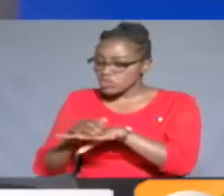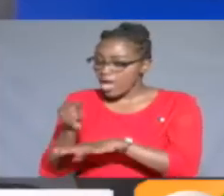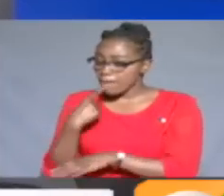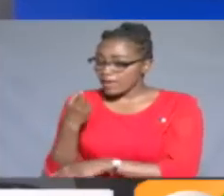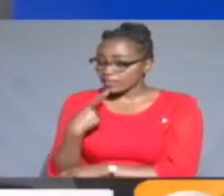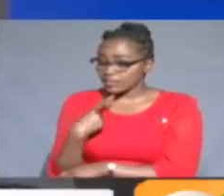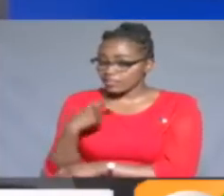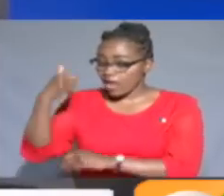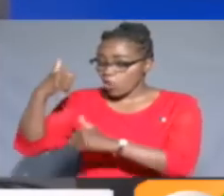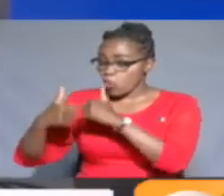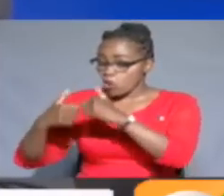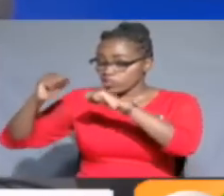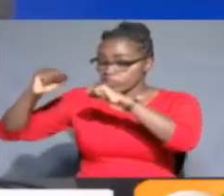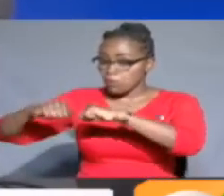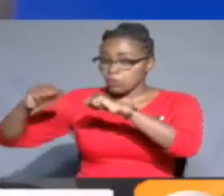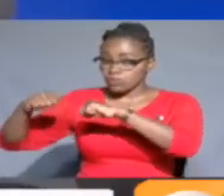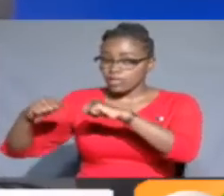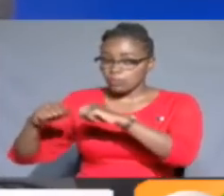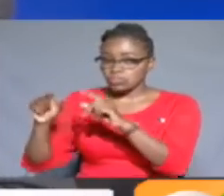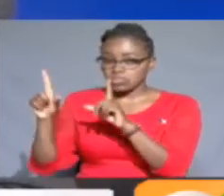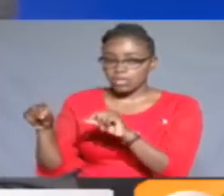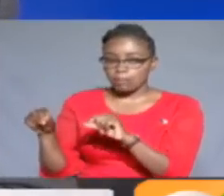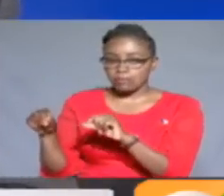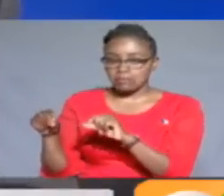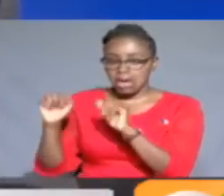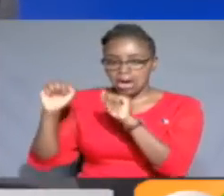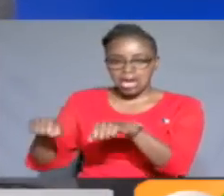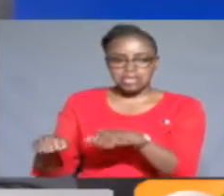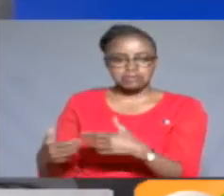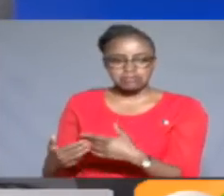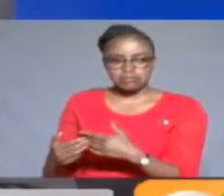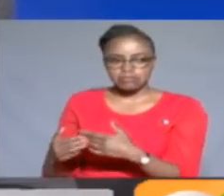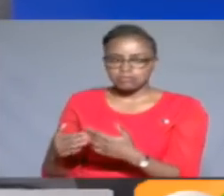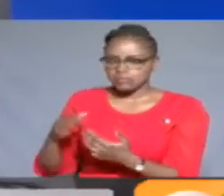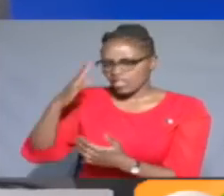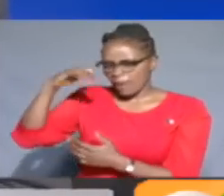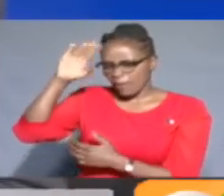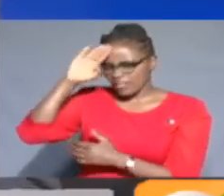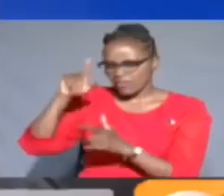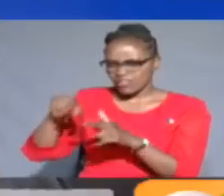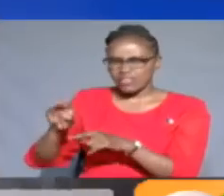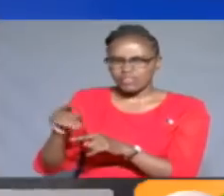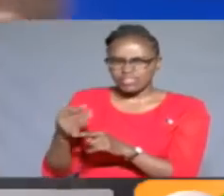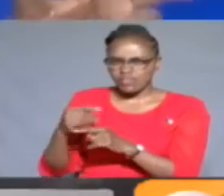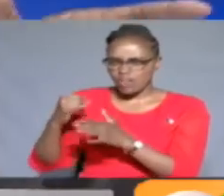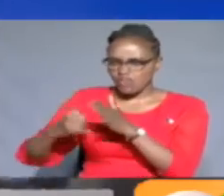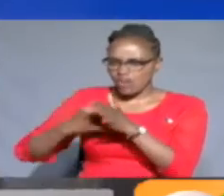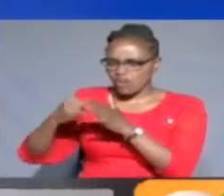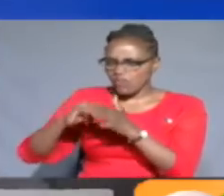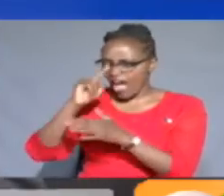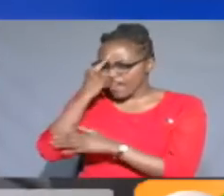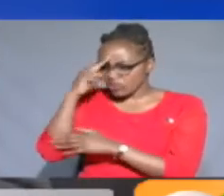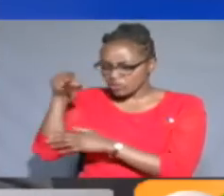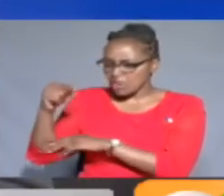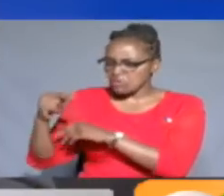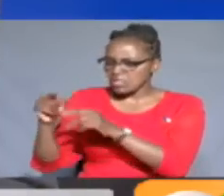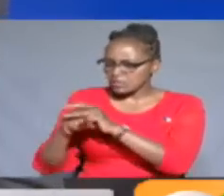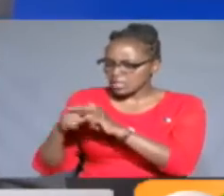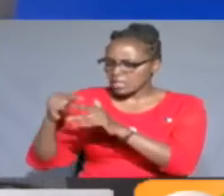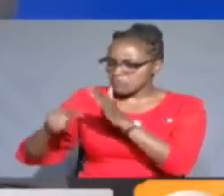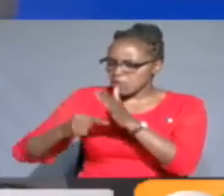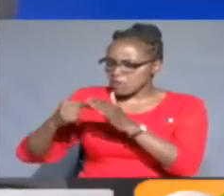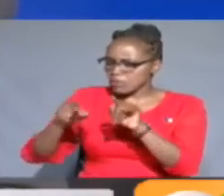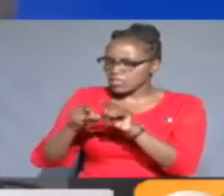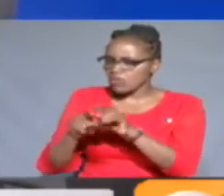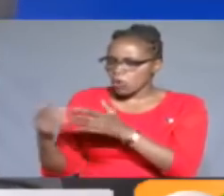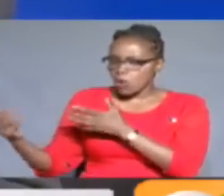that can be cheaper. Brazil at that time went for manufacturing, India went for manufacturing, and we're still